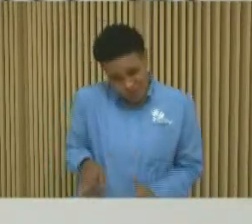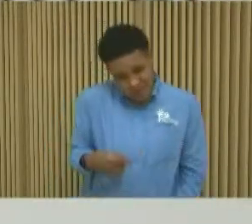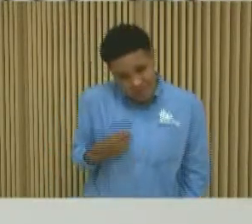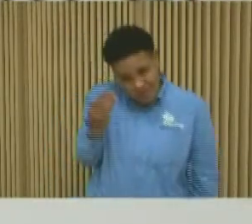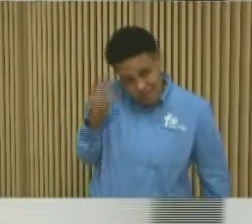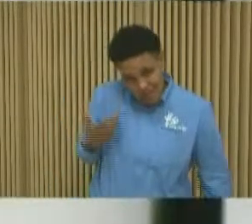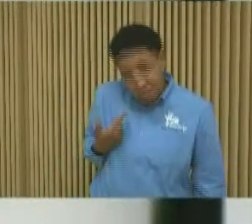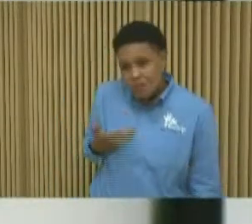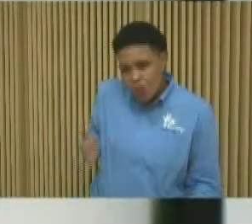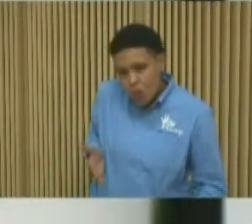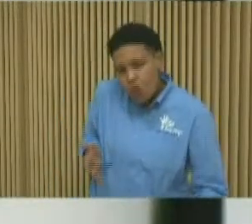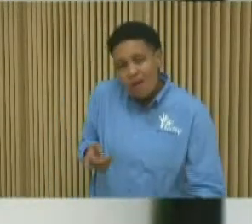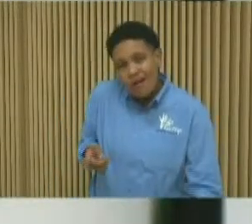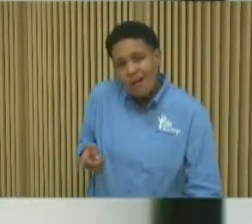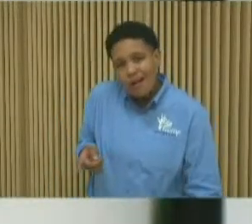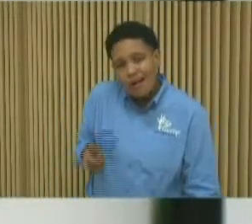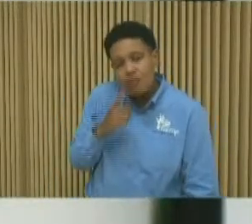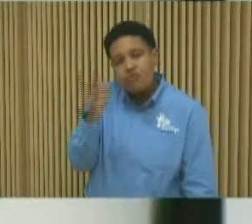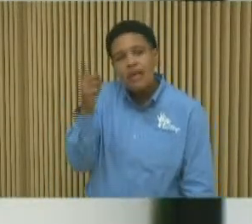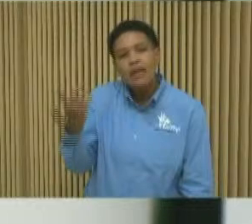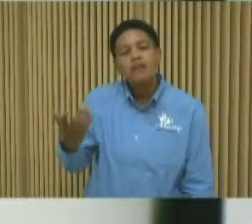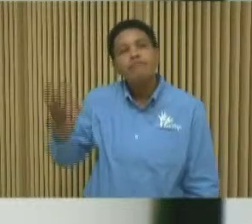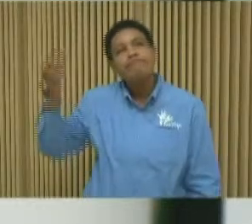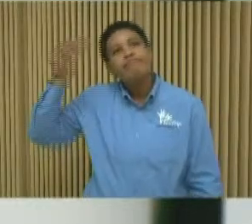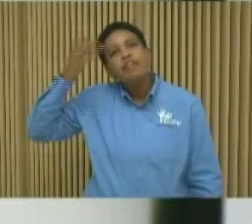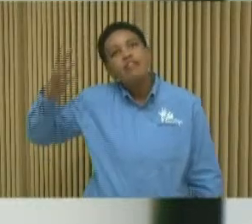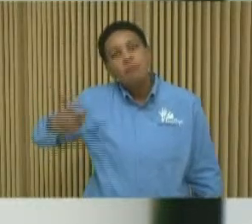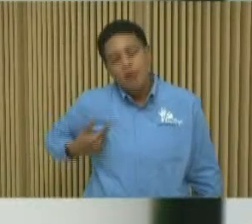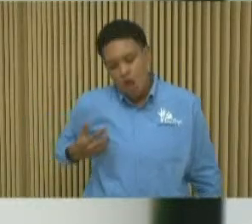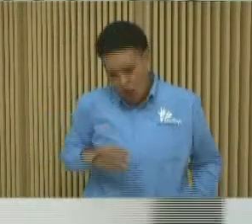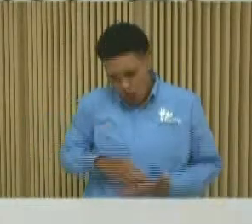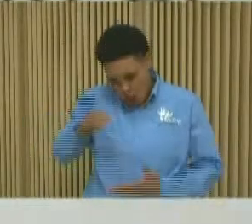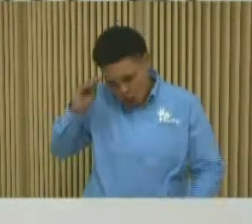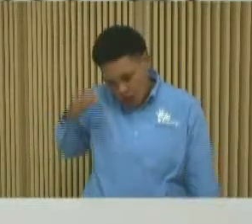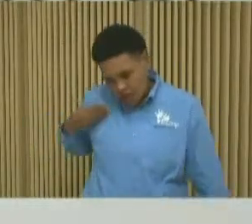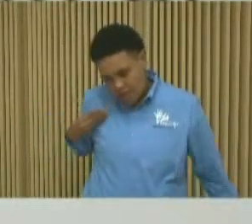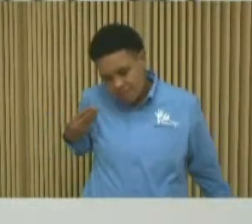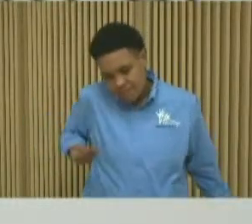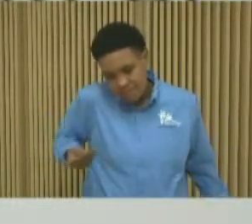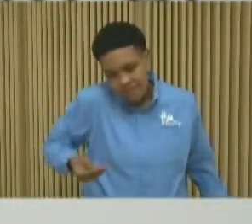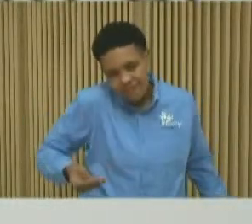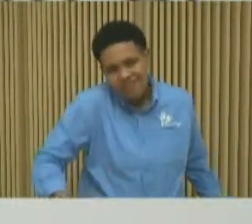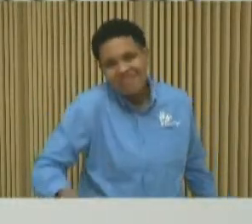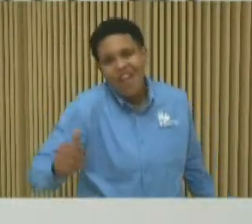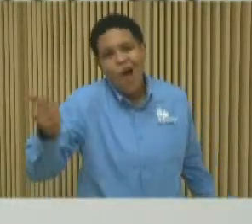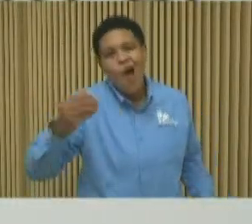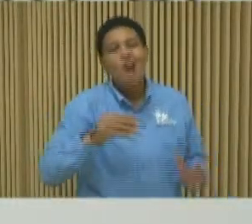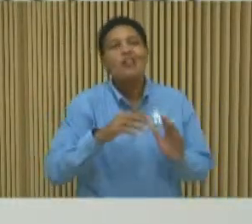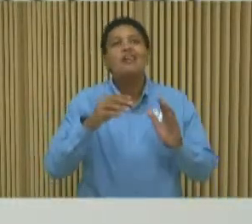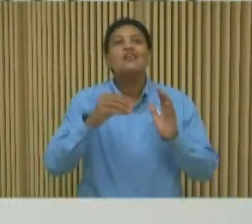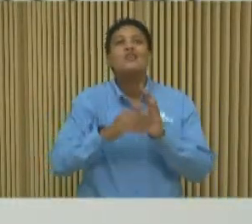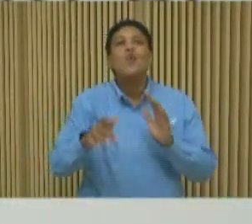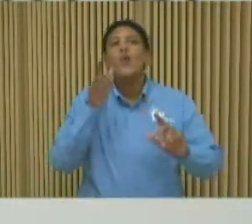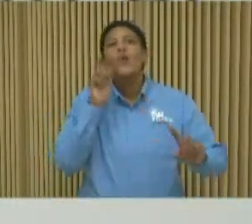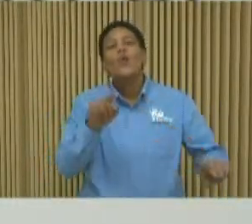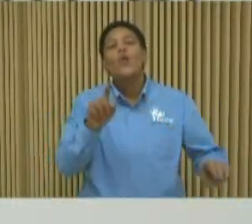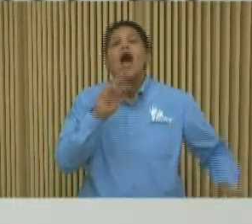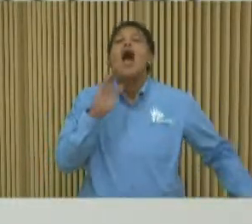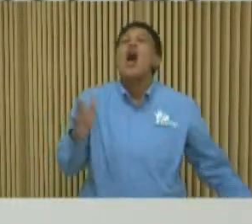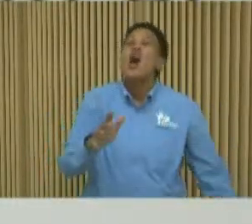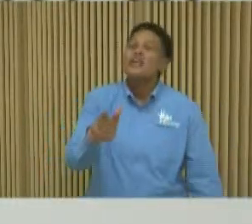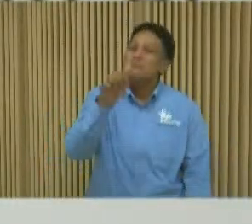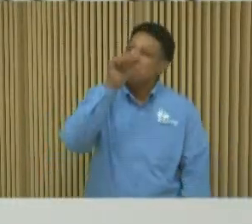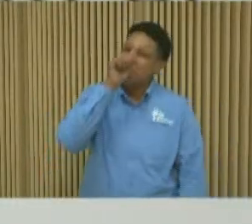And I guess they try to pass down on what they have learned. What they have learned, and to encourage them to